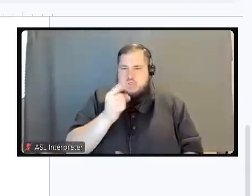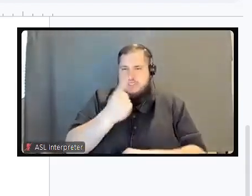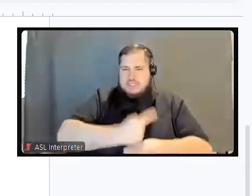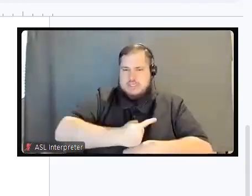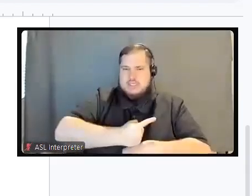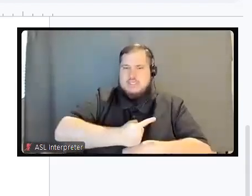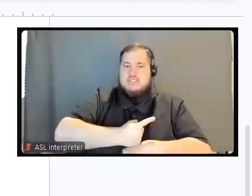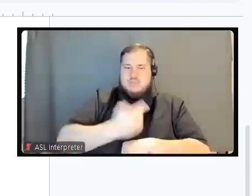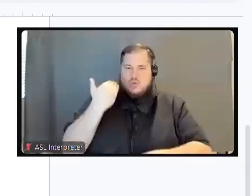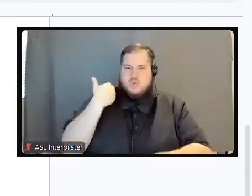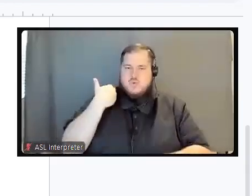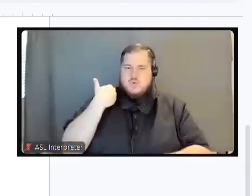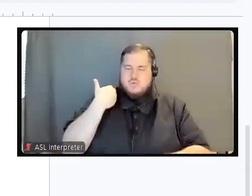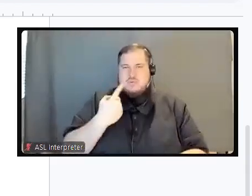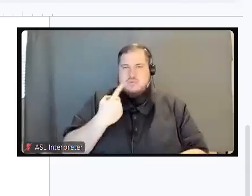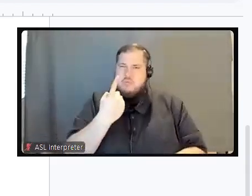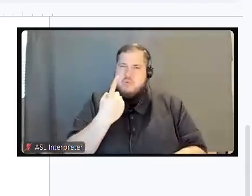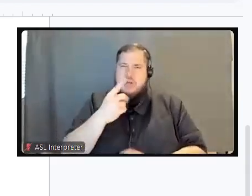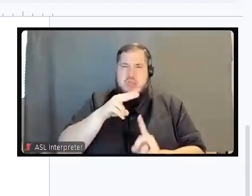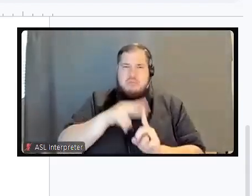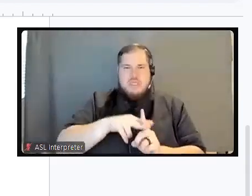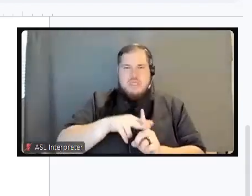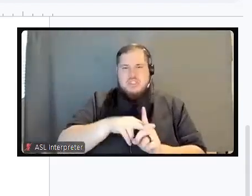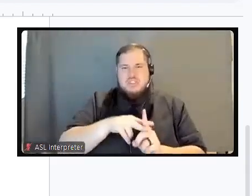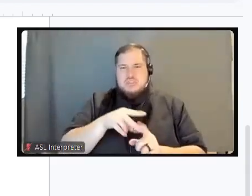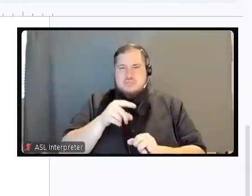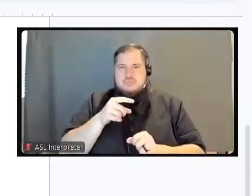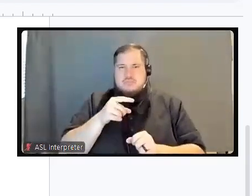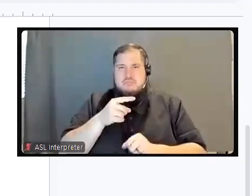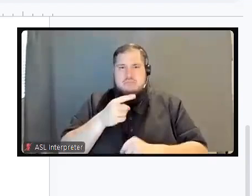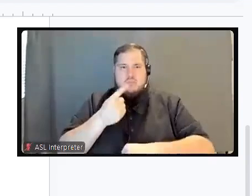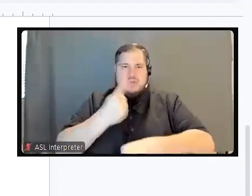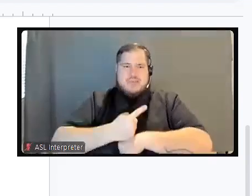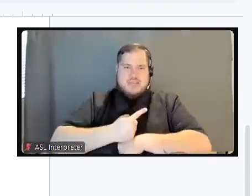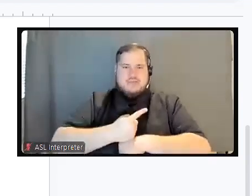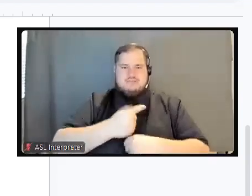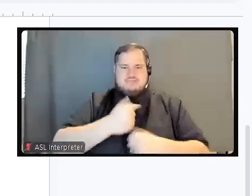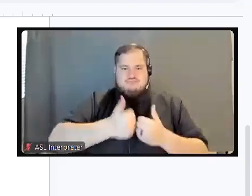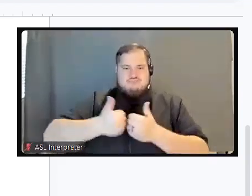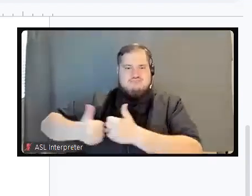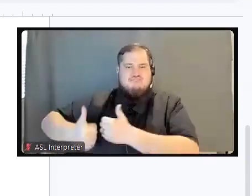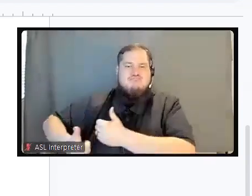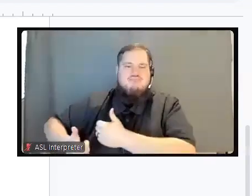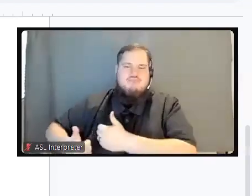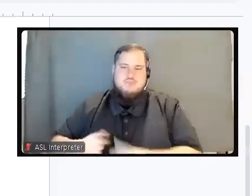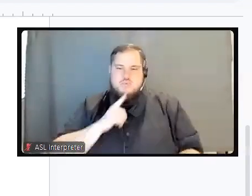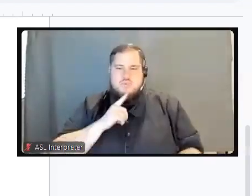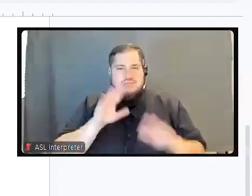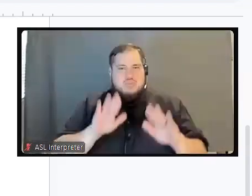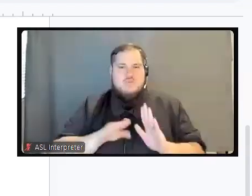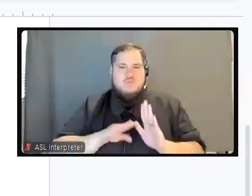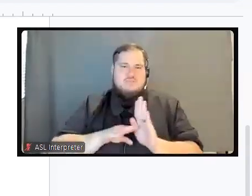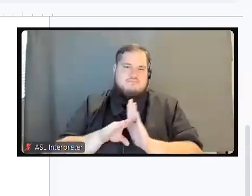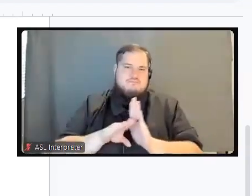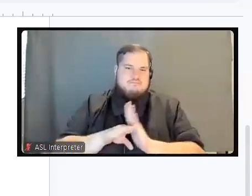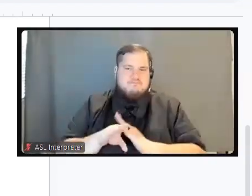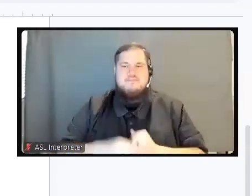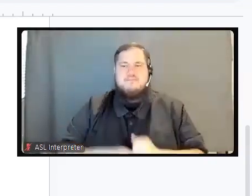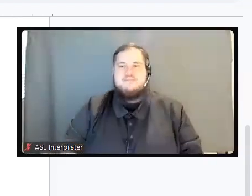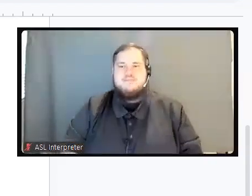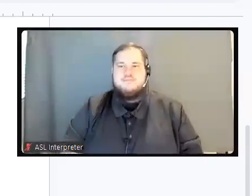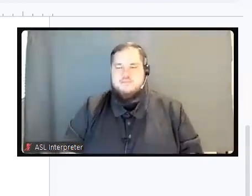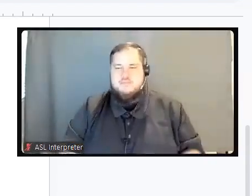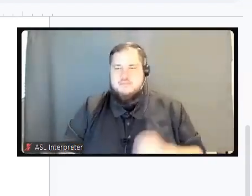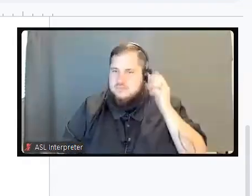which is wonderful, but would love to just kind of keep increasing that, keep increasing, this is belonging on this